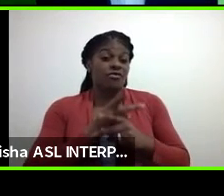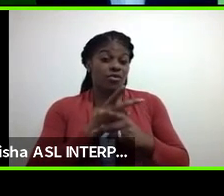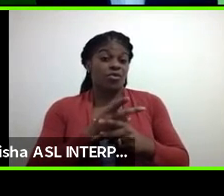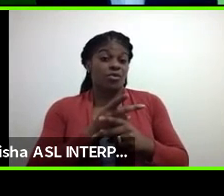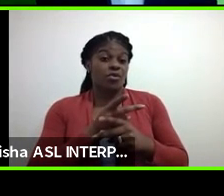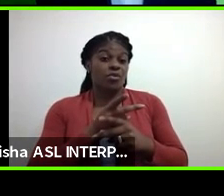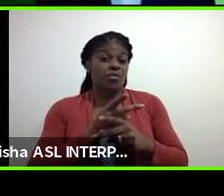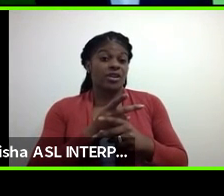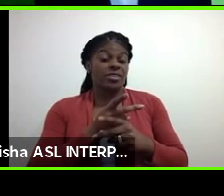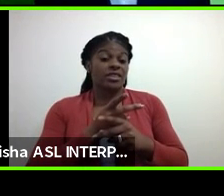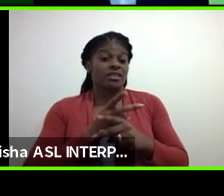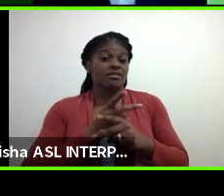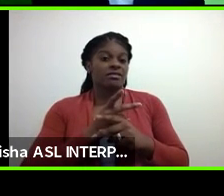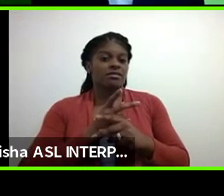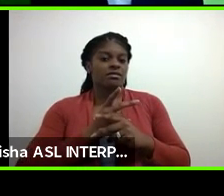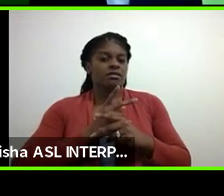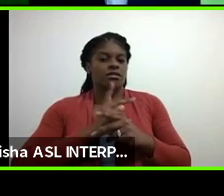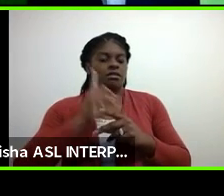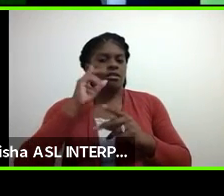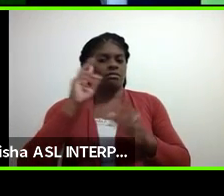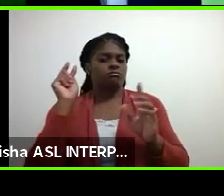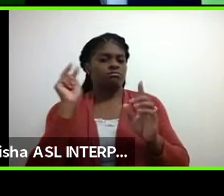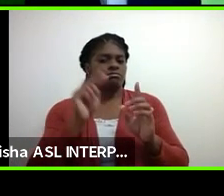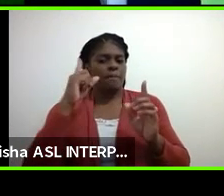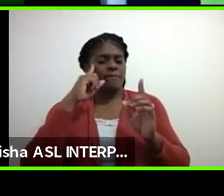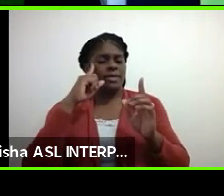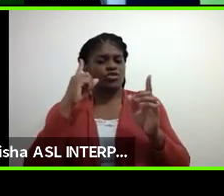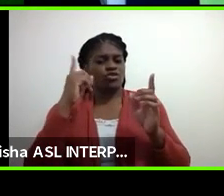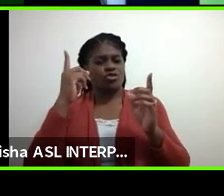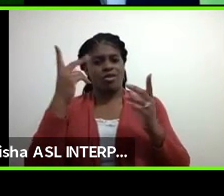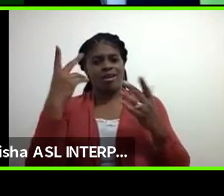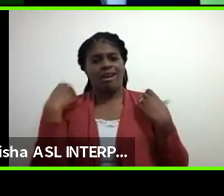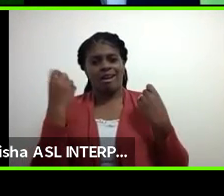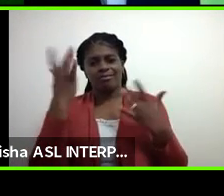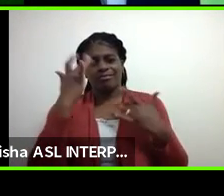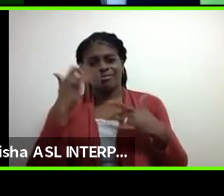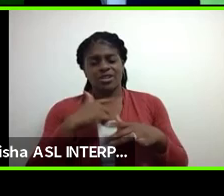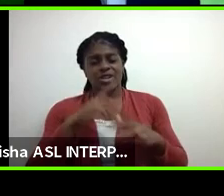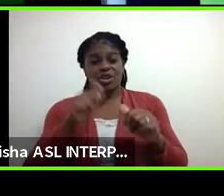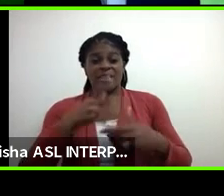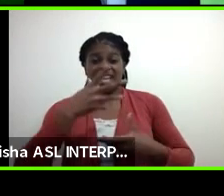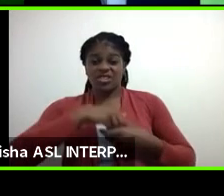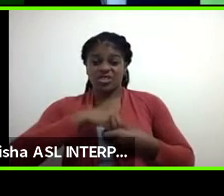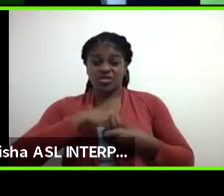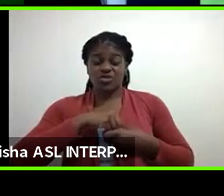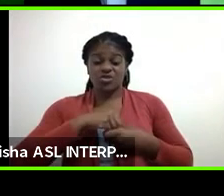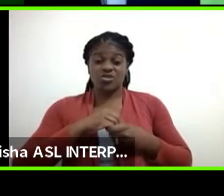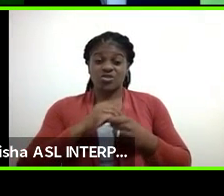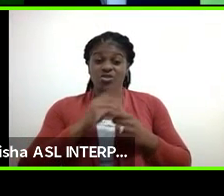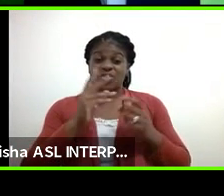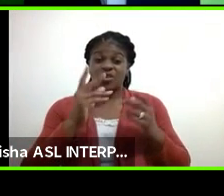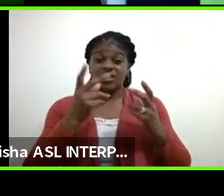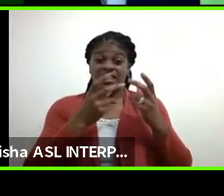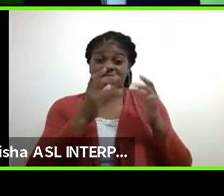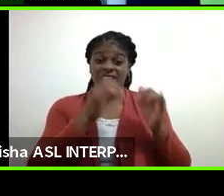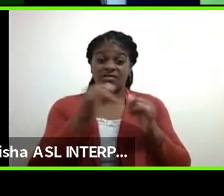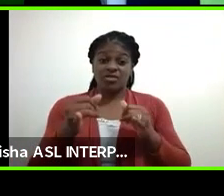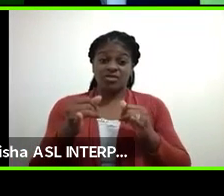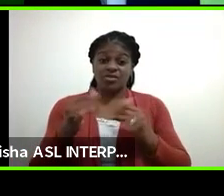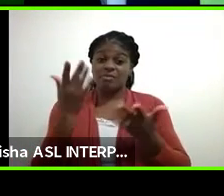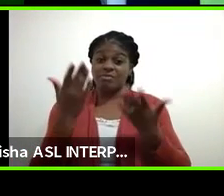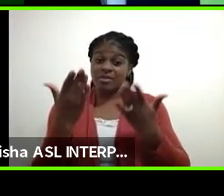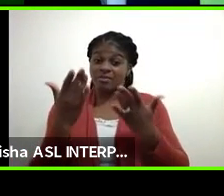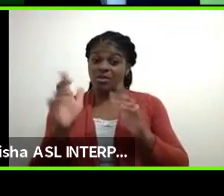framing, you know, mental health difficulty as being, you know, internal to the individual, rather than really a function